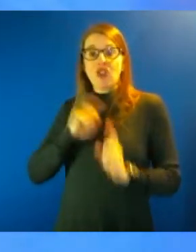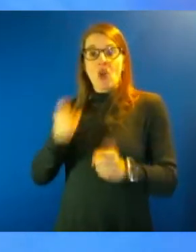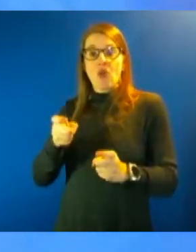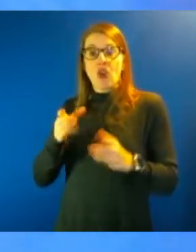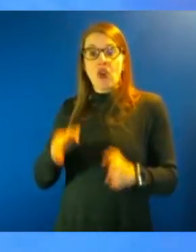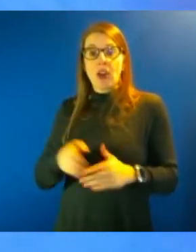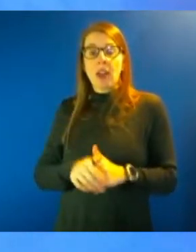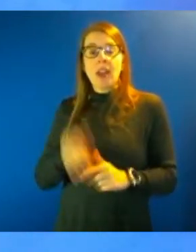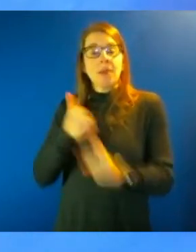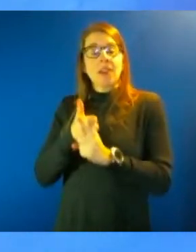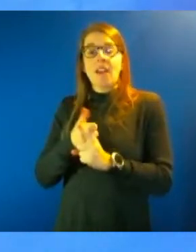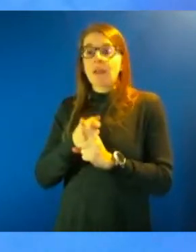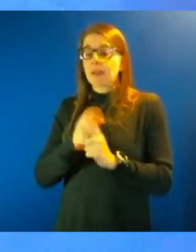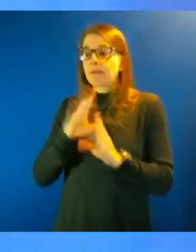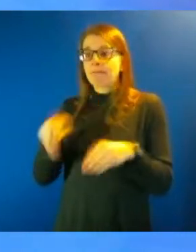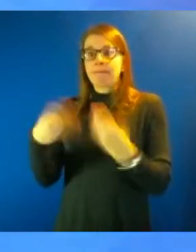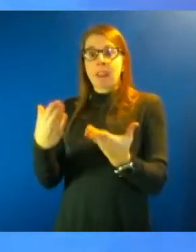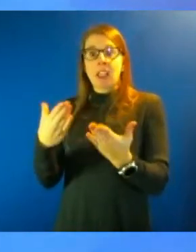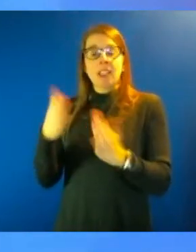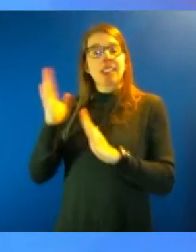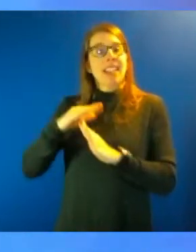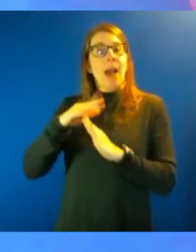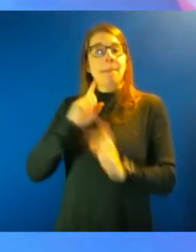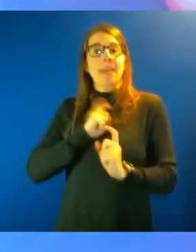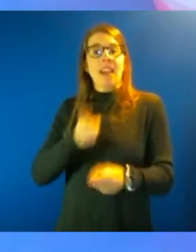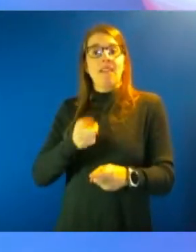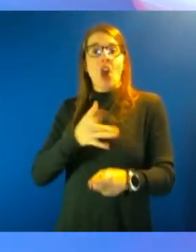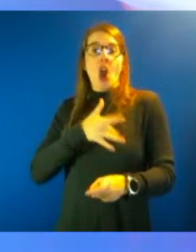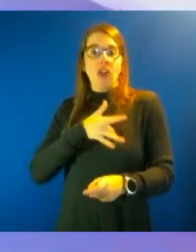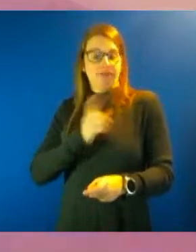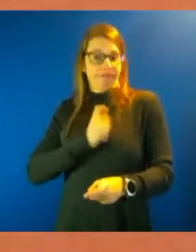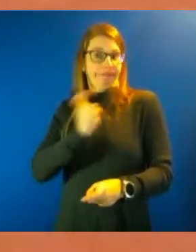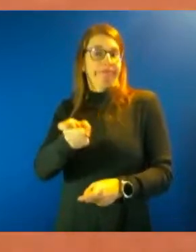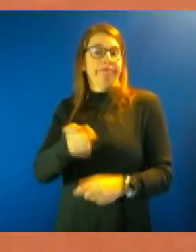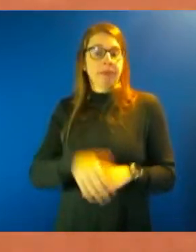ultimate gift, his heart. And the time came and they